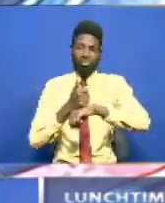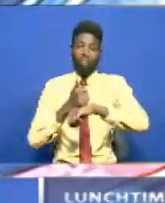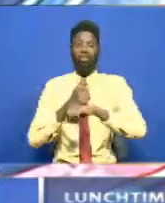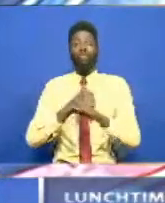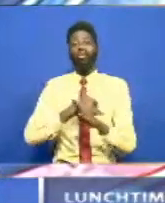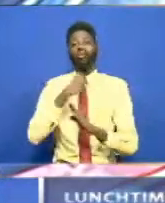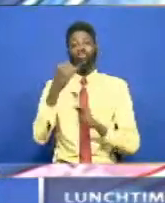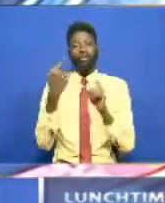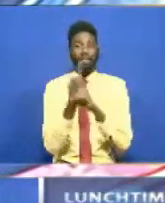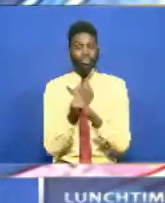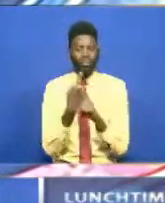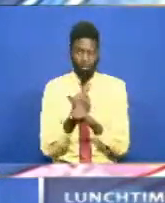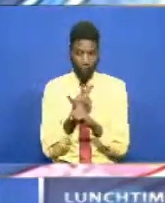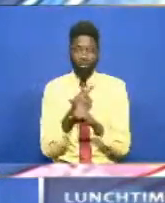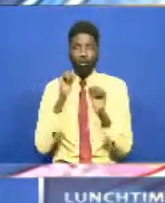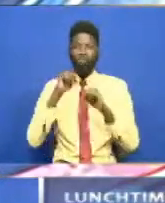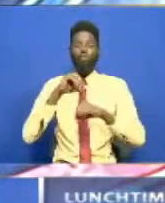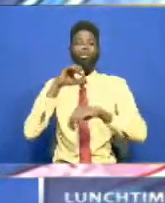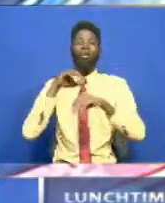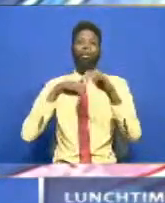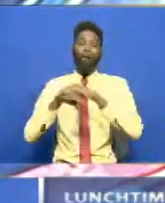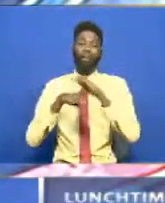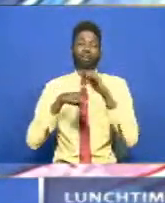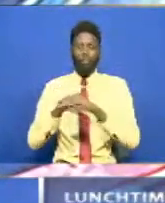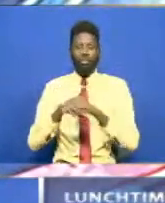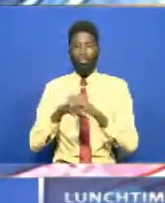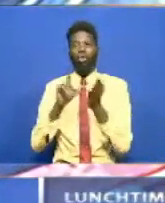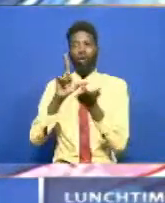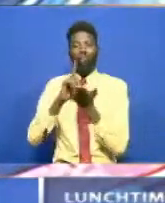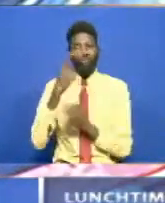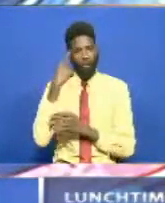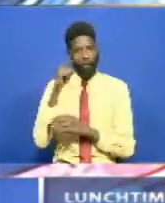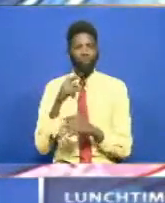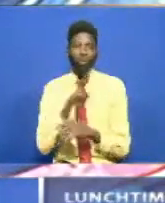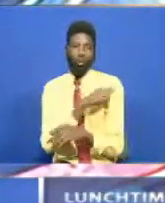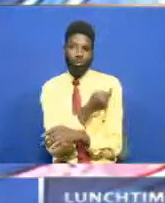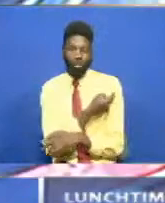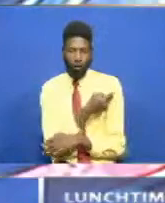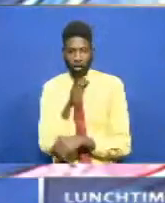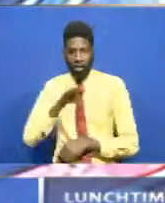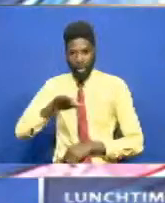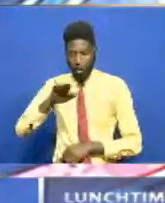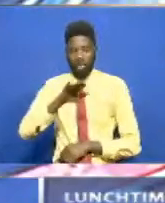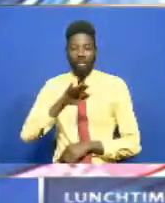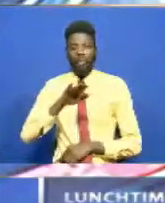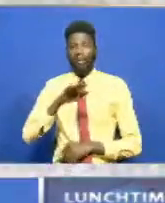digitally, access credit services for health services in far-flung regions in the country.